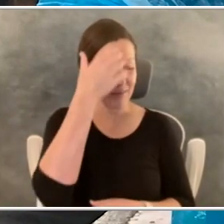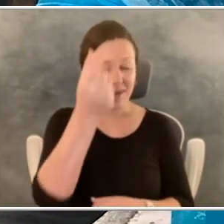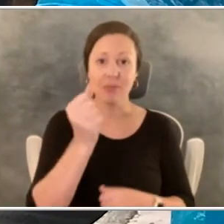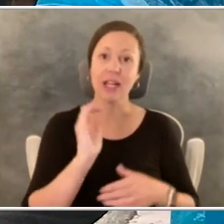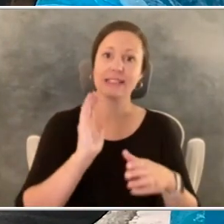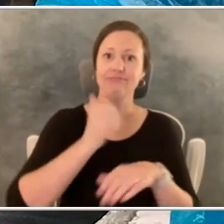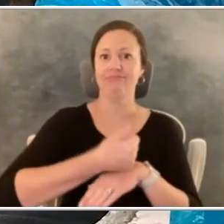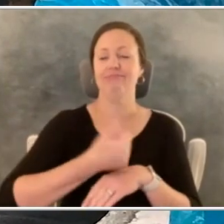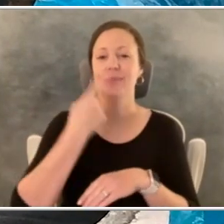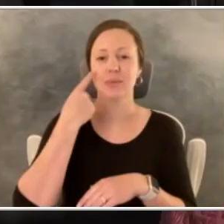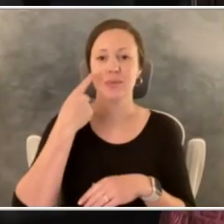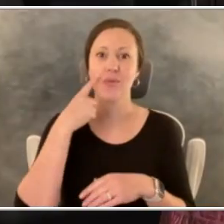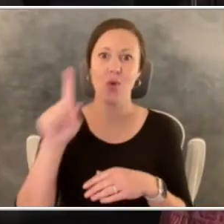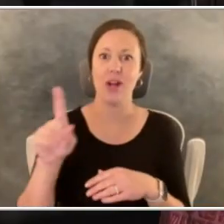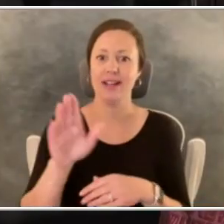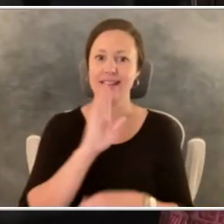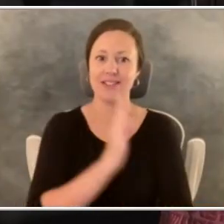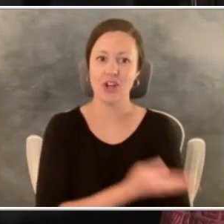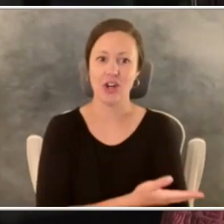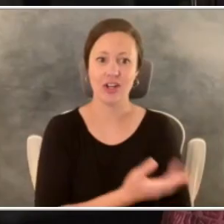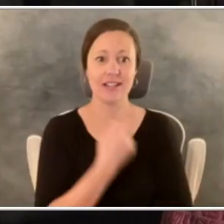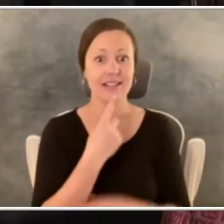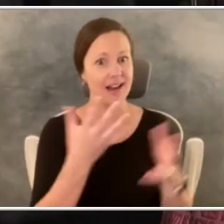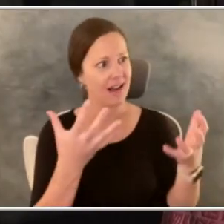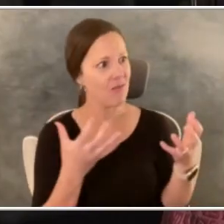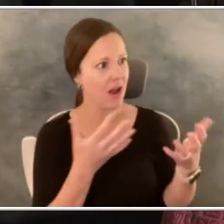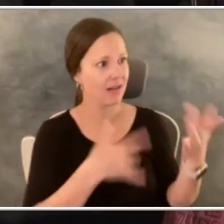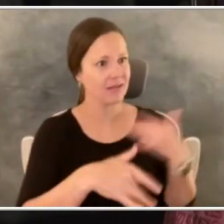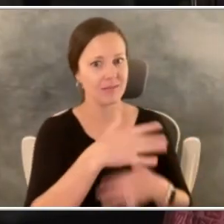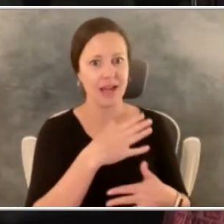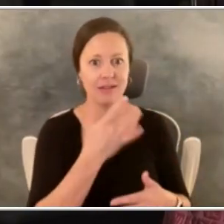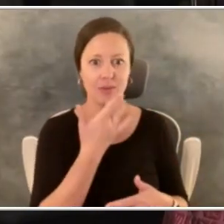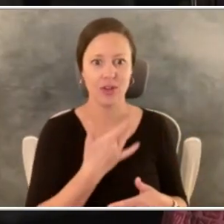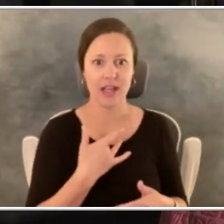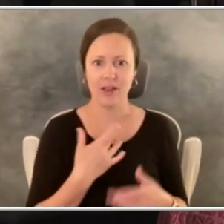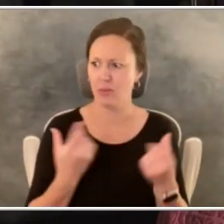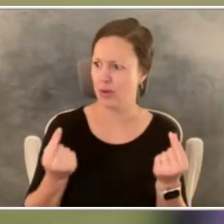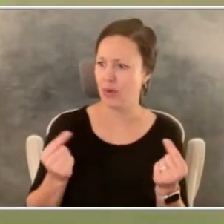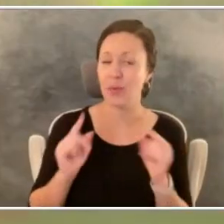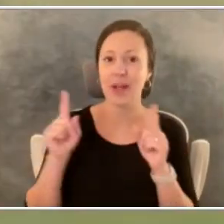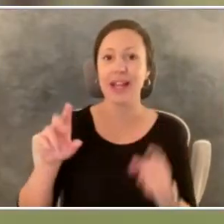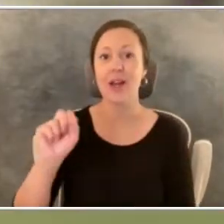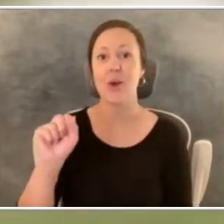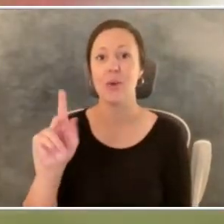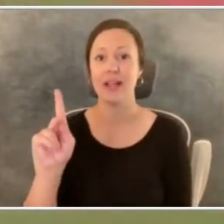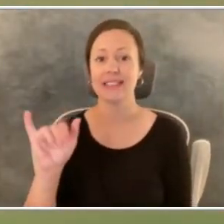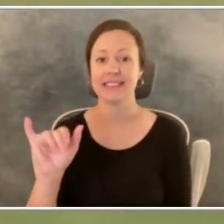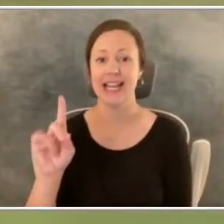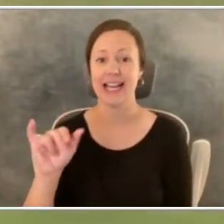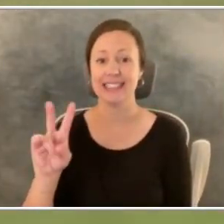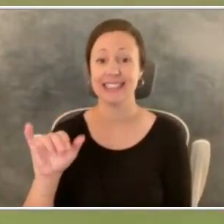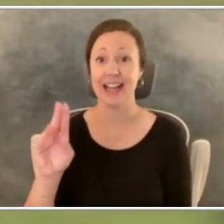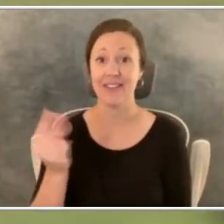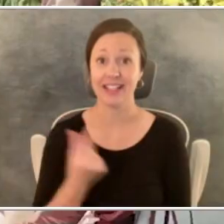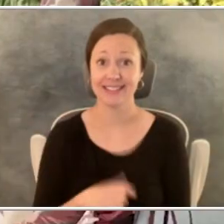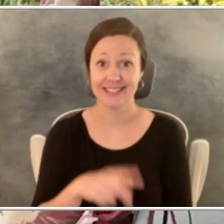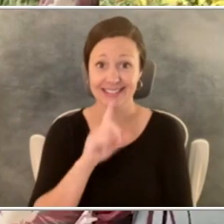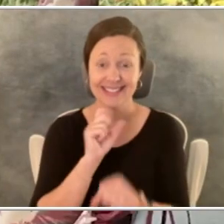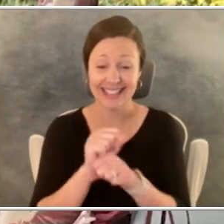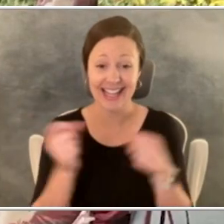I want you to spend my birthday with me. I'm like, sure, what are we gonna do? Well, we're gonna go skydiving. So we went skydiving.